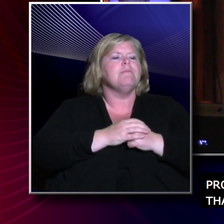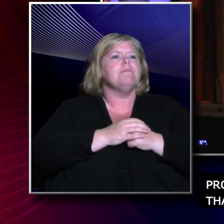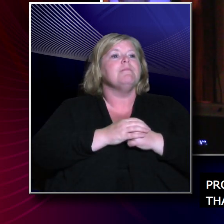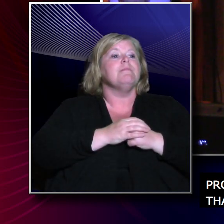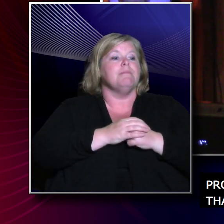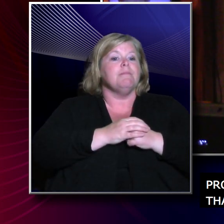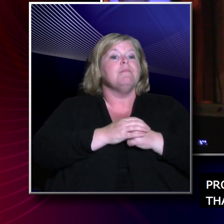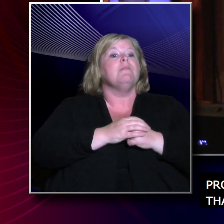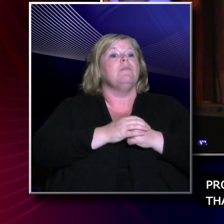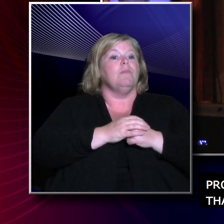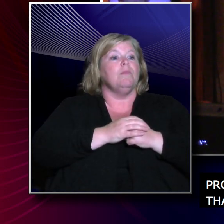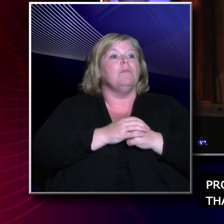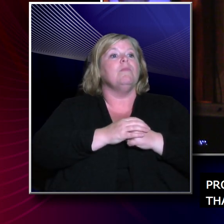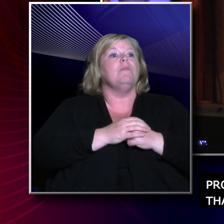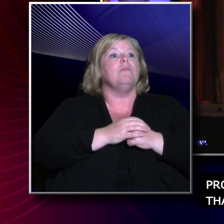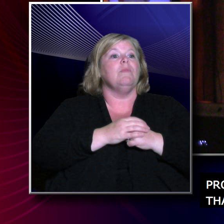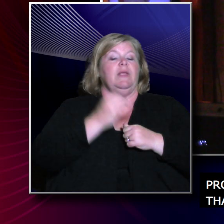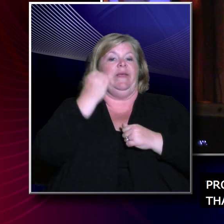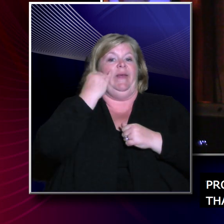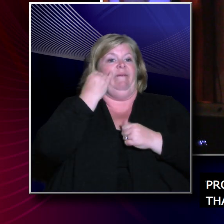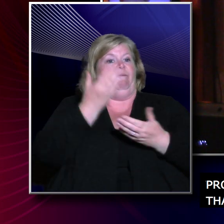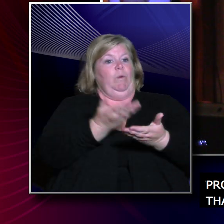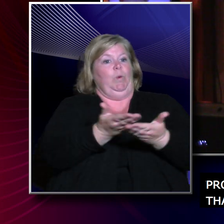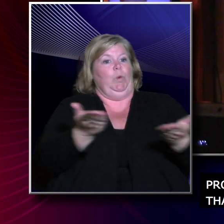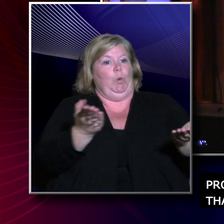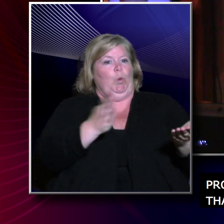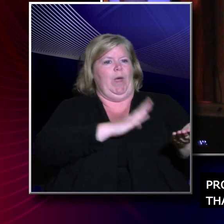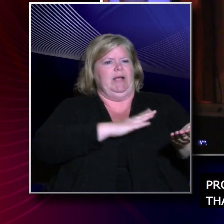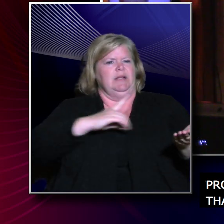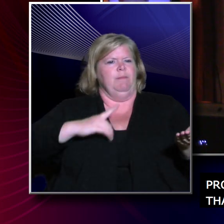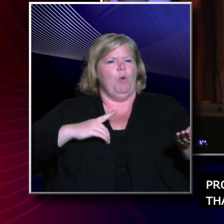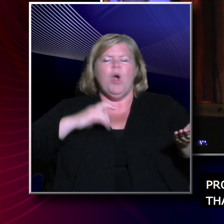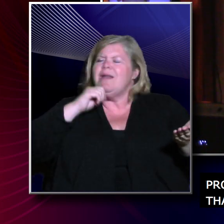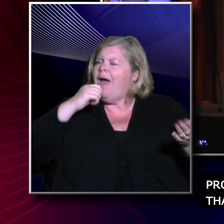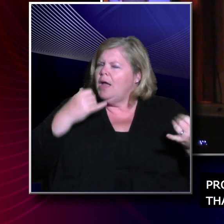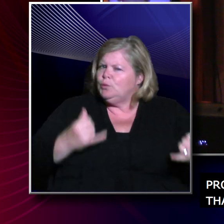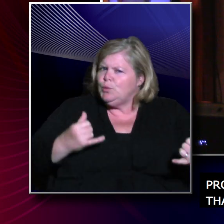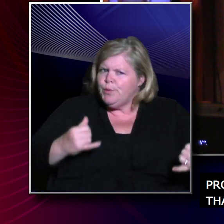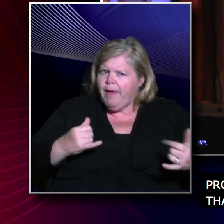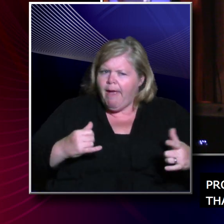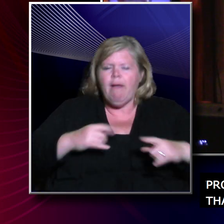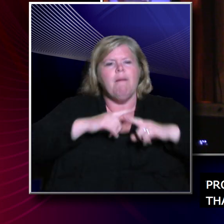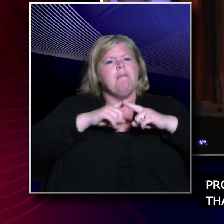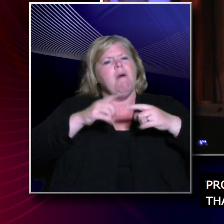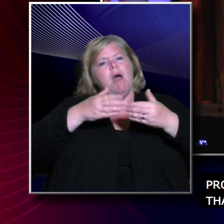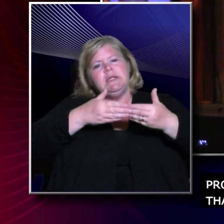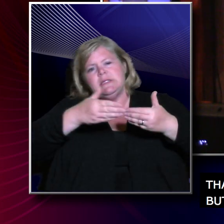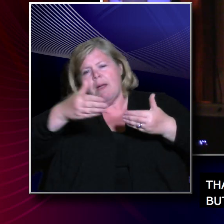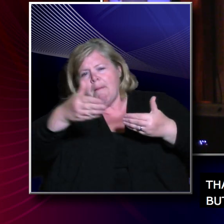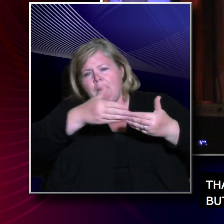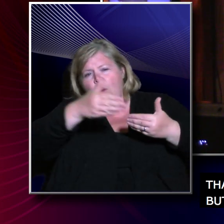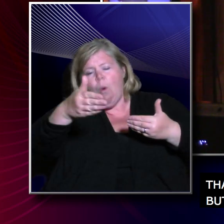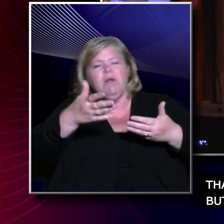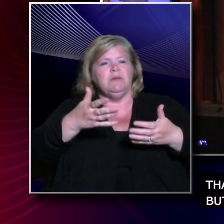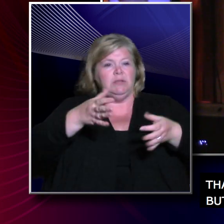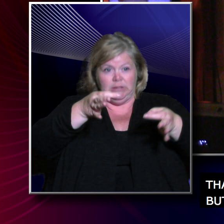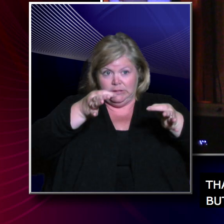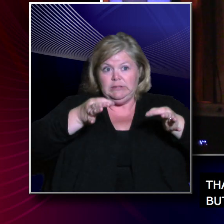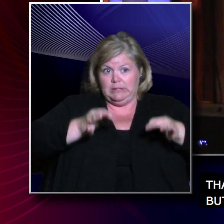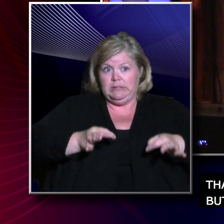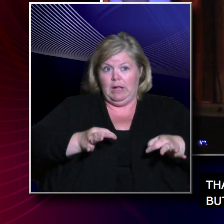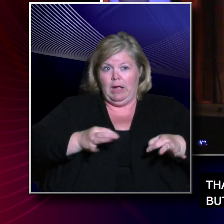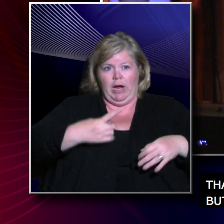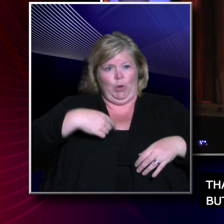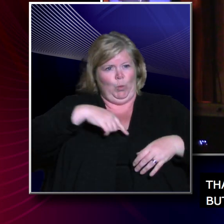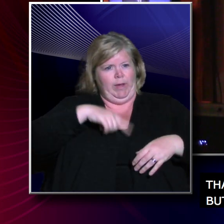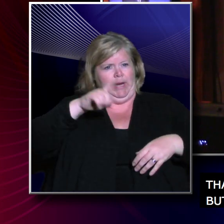If you, as a board, not today, but at some point in time, decide we